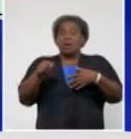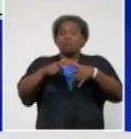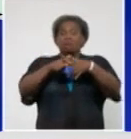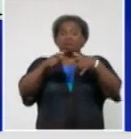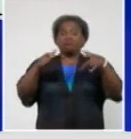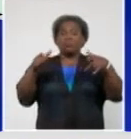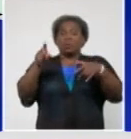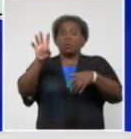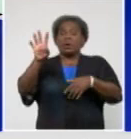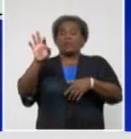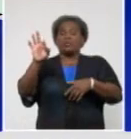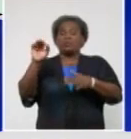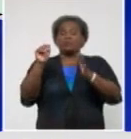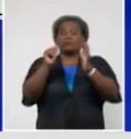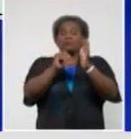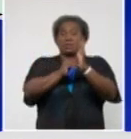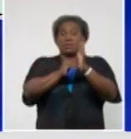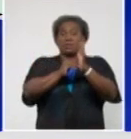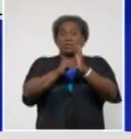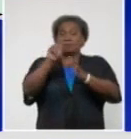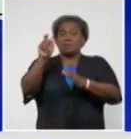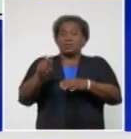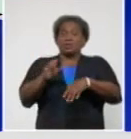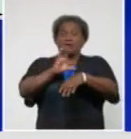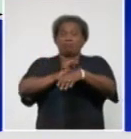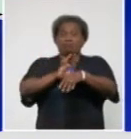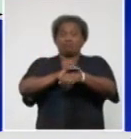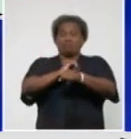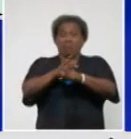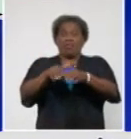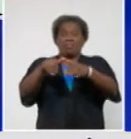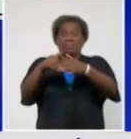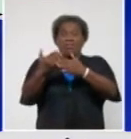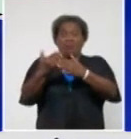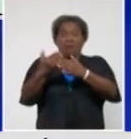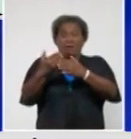193,016 COVID-19 fatalities, of which